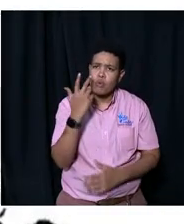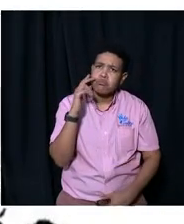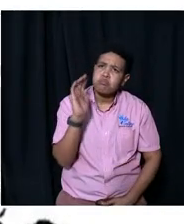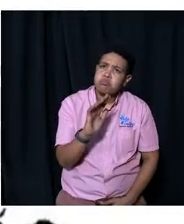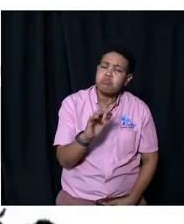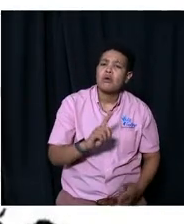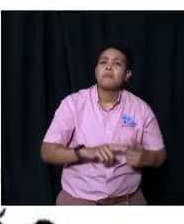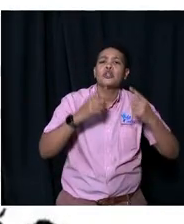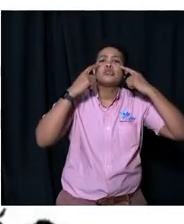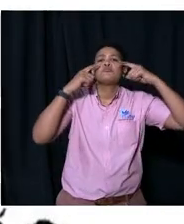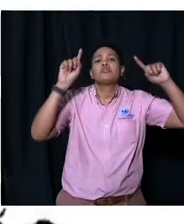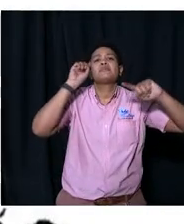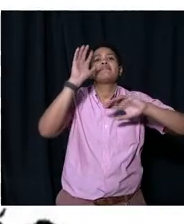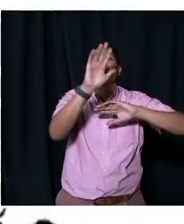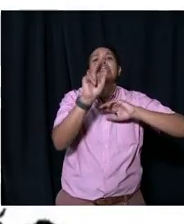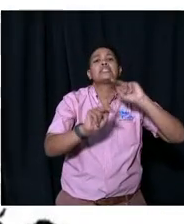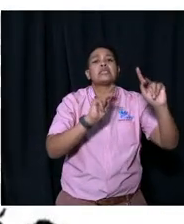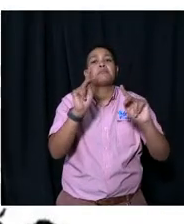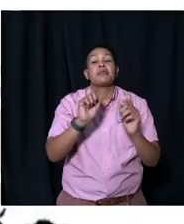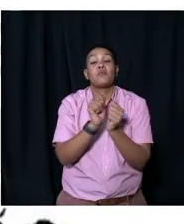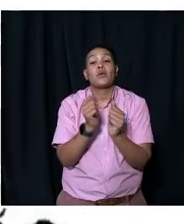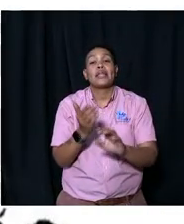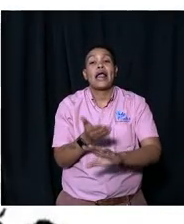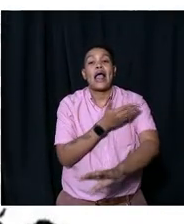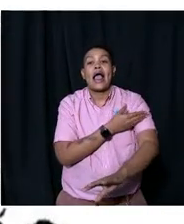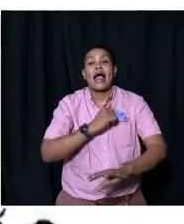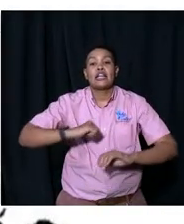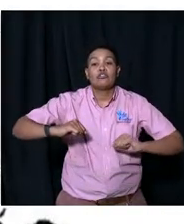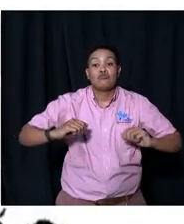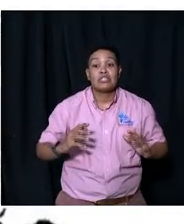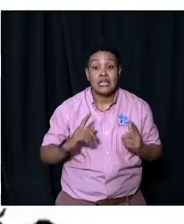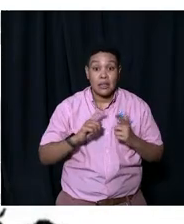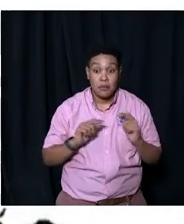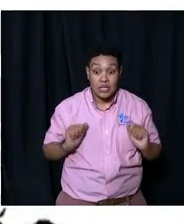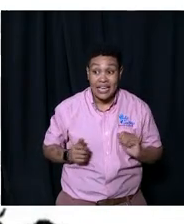and prosperity for its people with enhanced resilience and